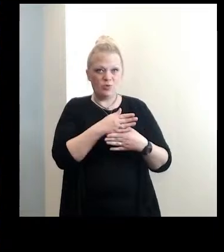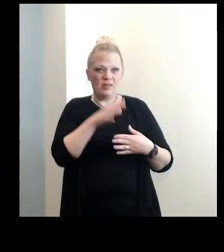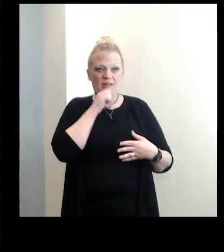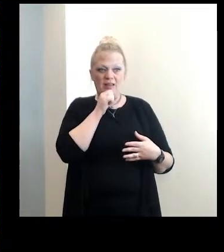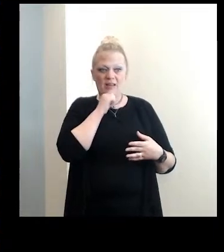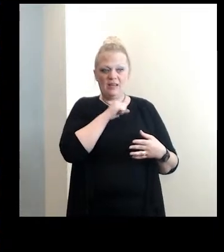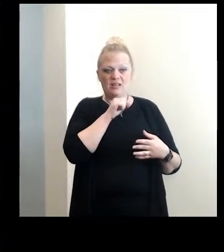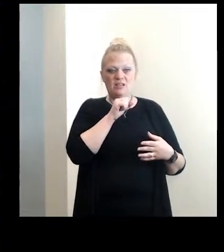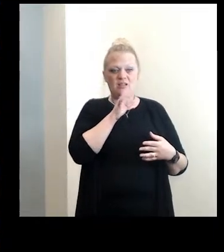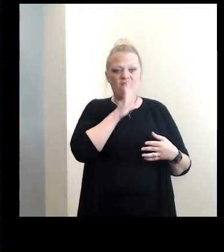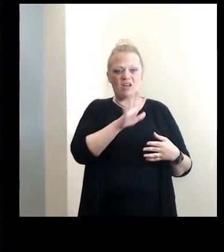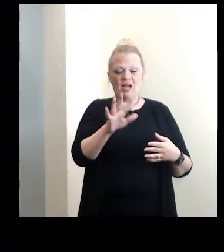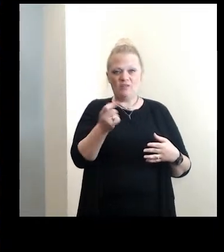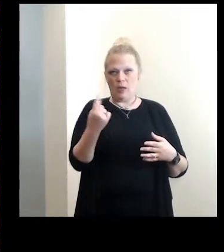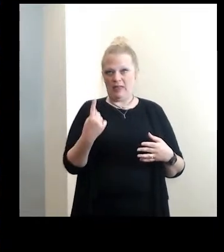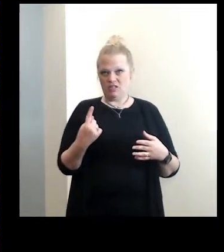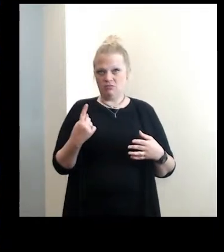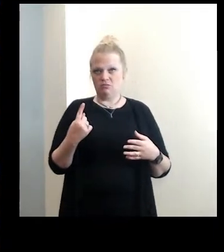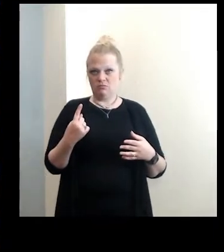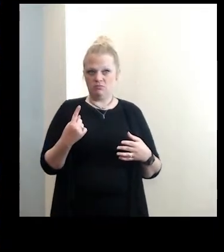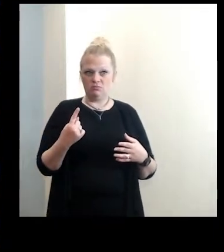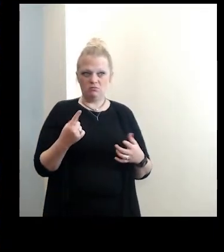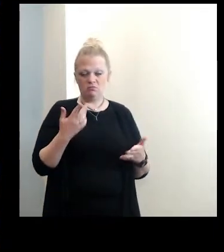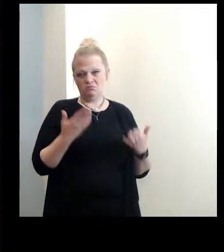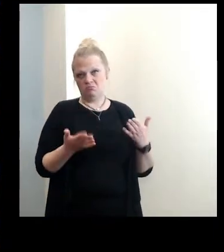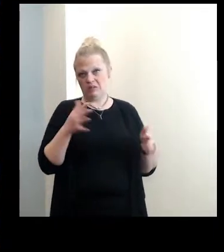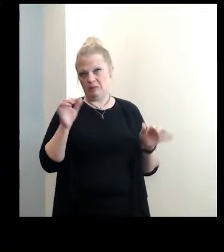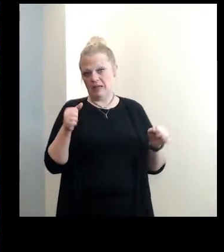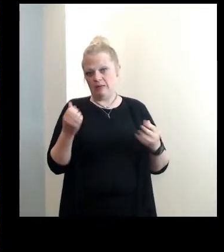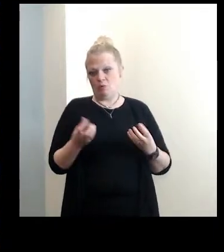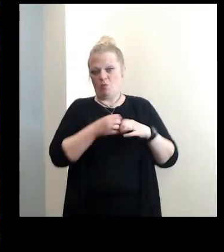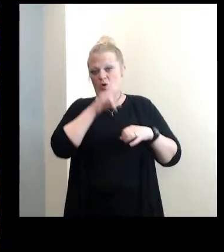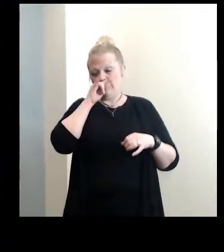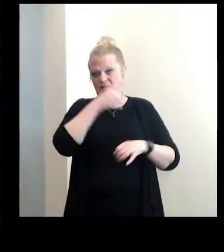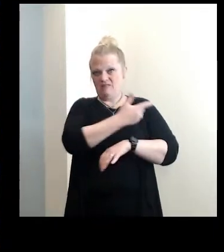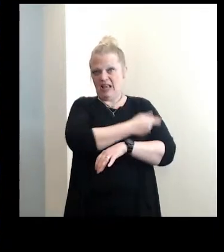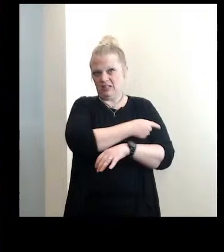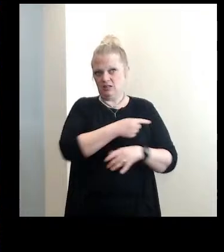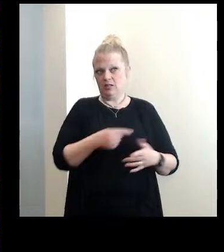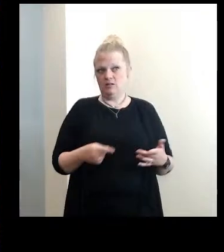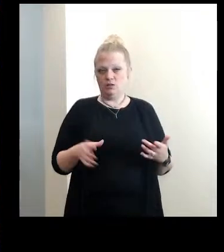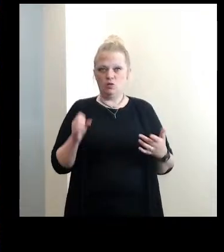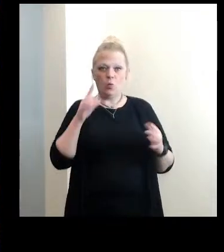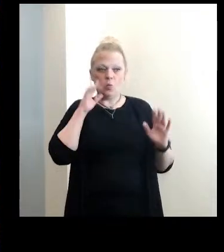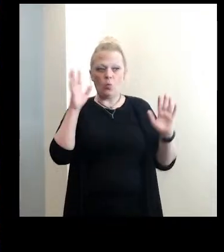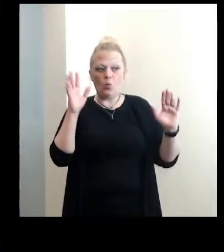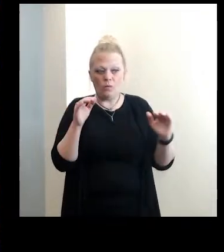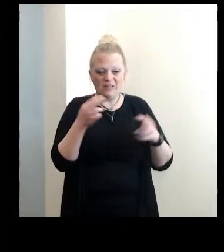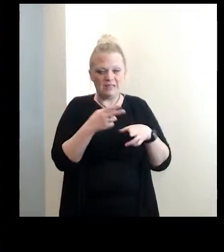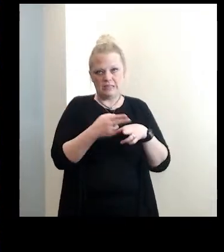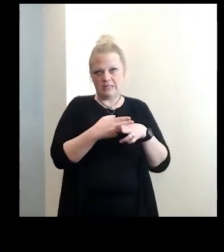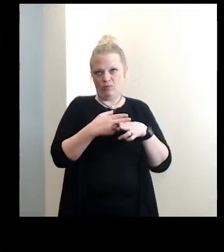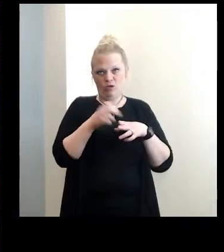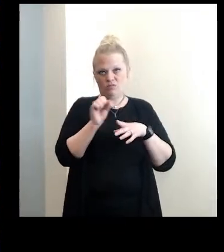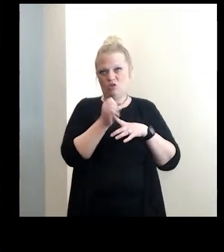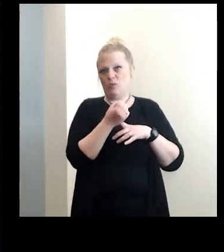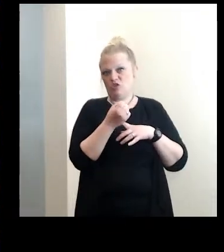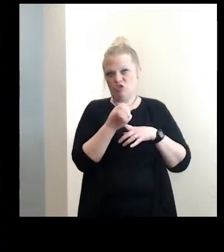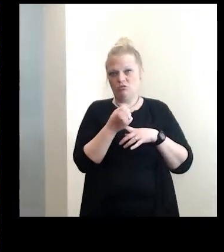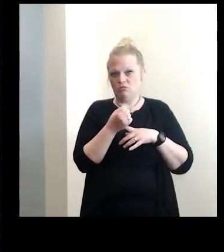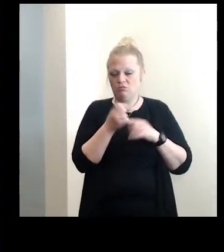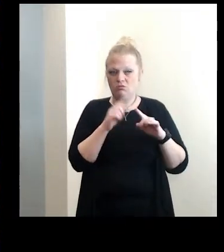ages of 5 and 11, and we'll be able to get even more kids vaccinated. So hopefully this is a temporary situation,